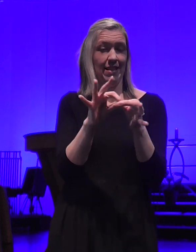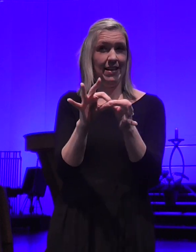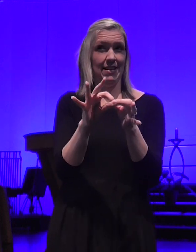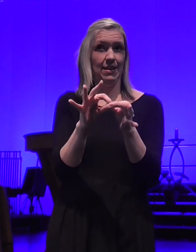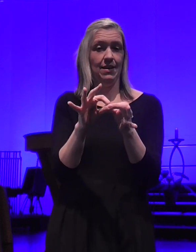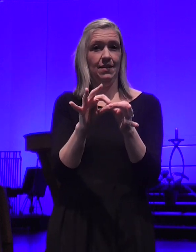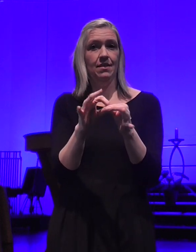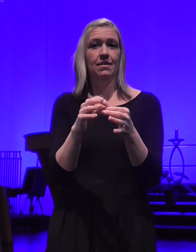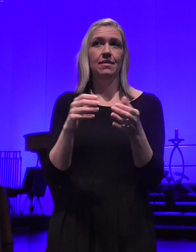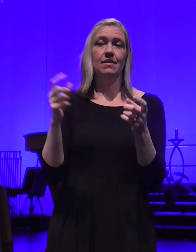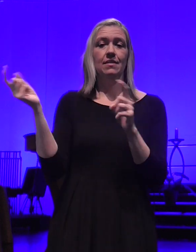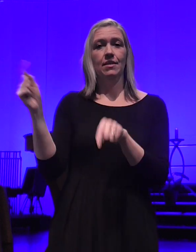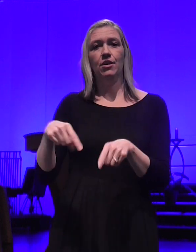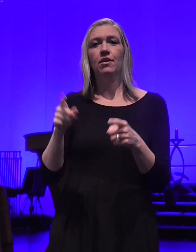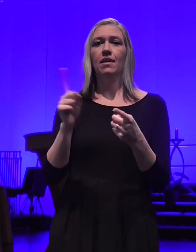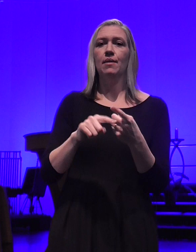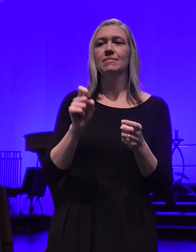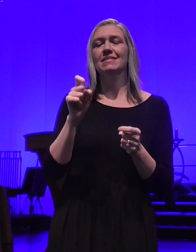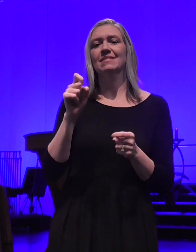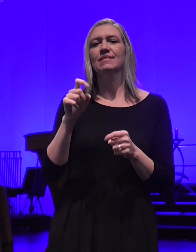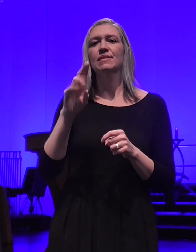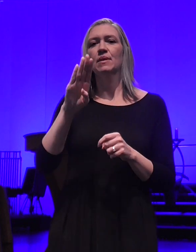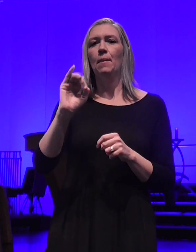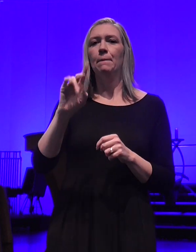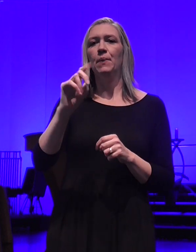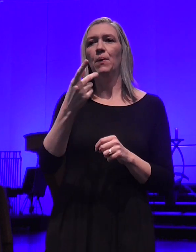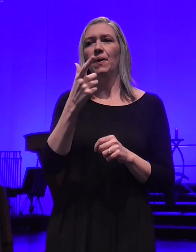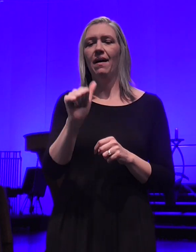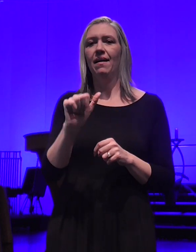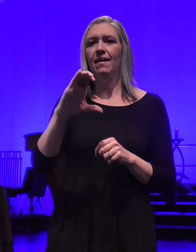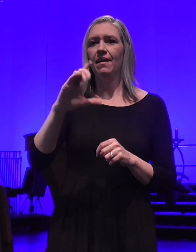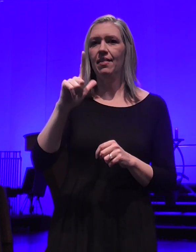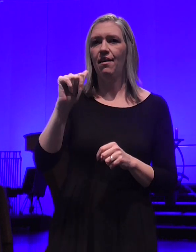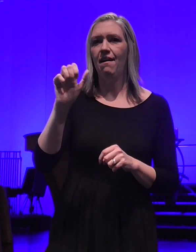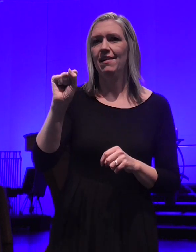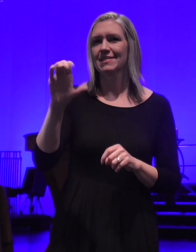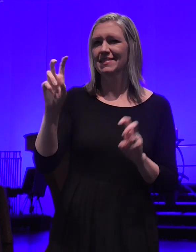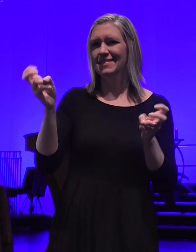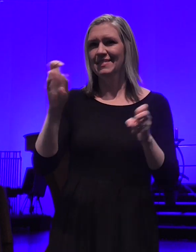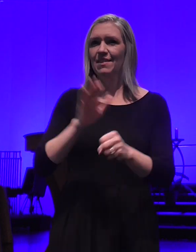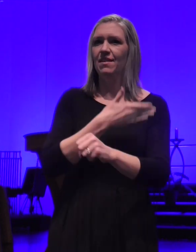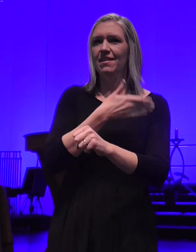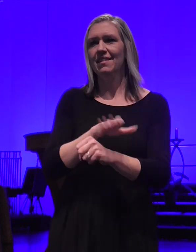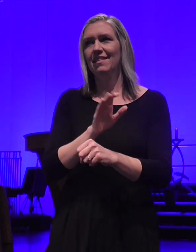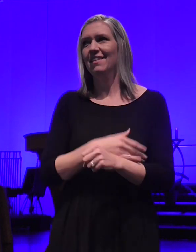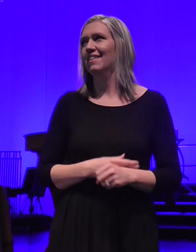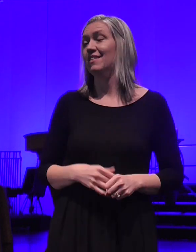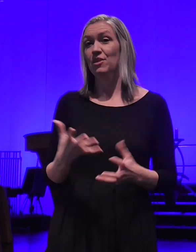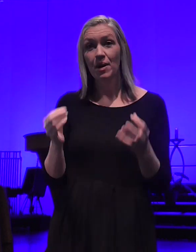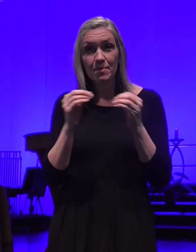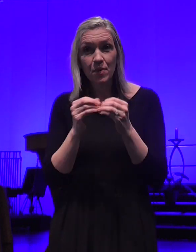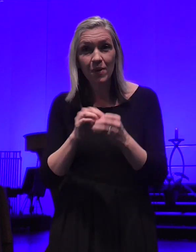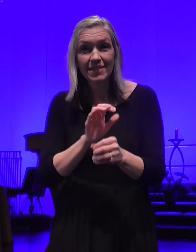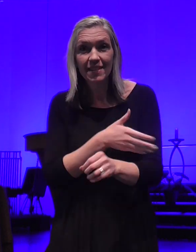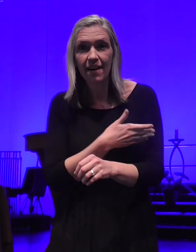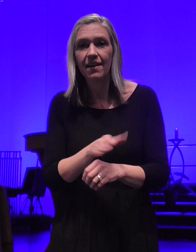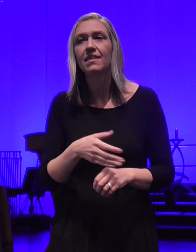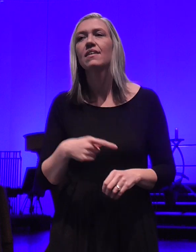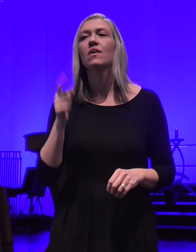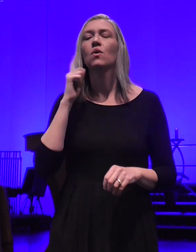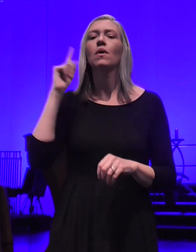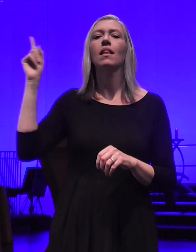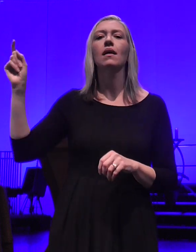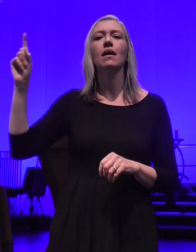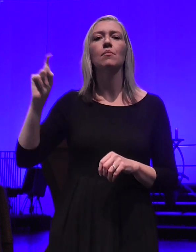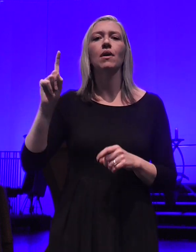Here comes Buddha Claus, right down the middle way. Do you want to hear a little bit more? He'll come around when